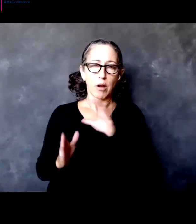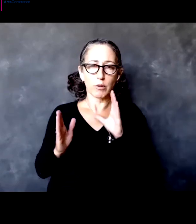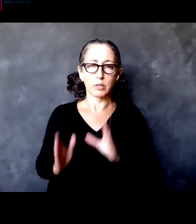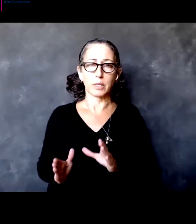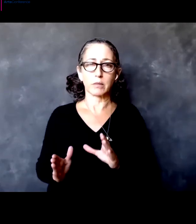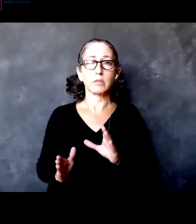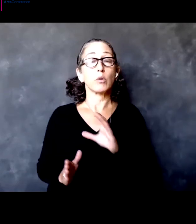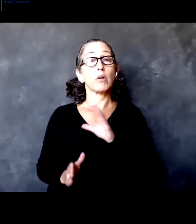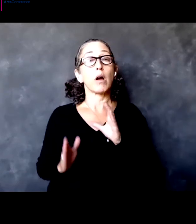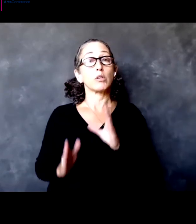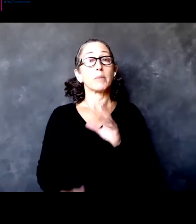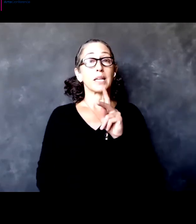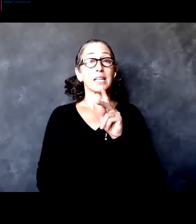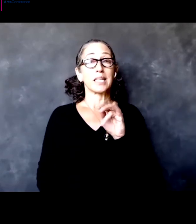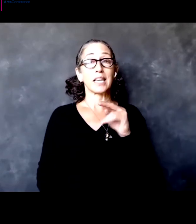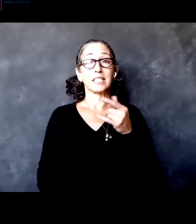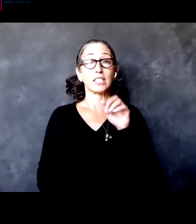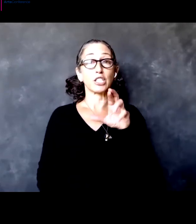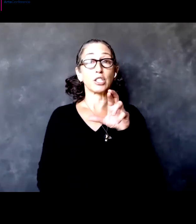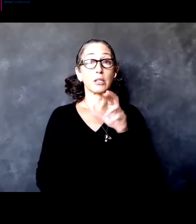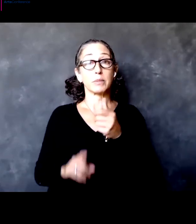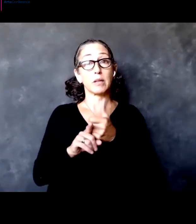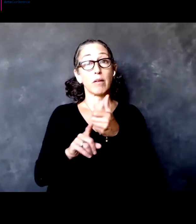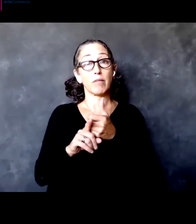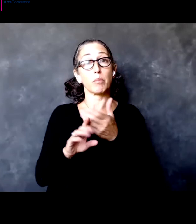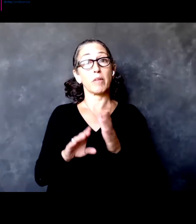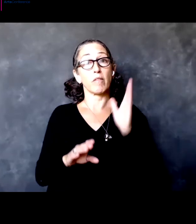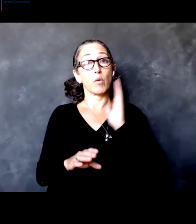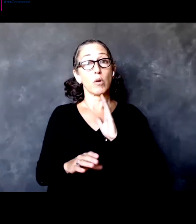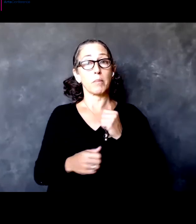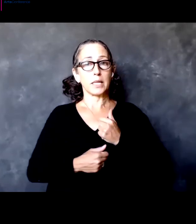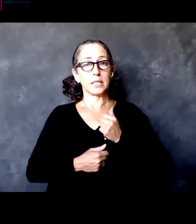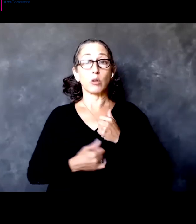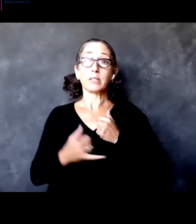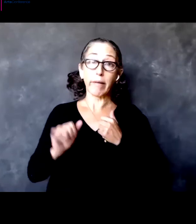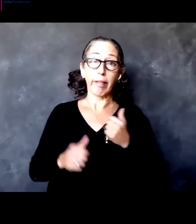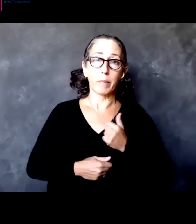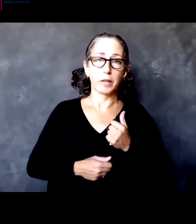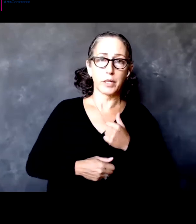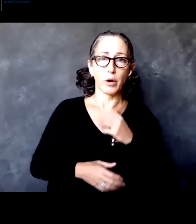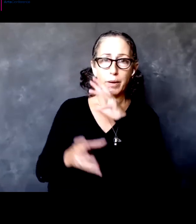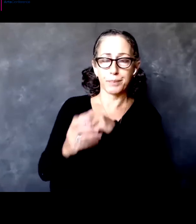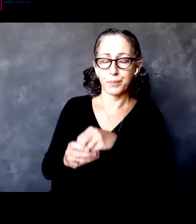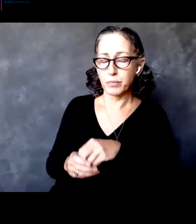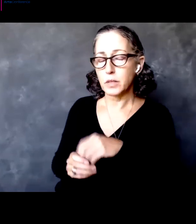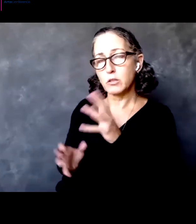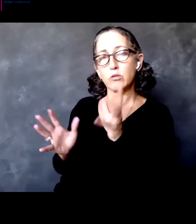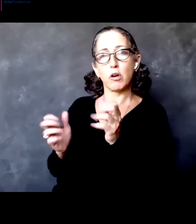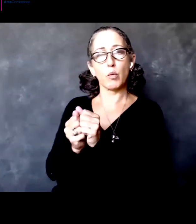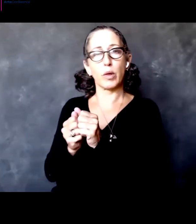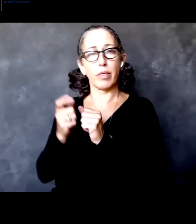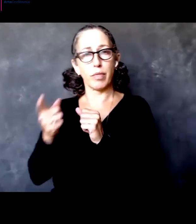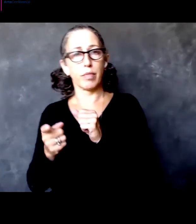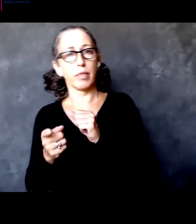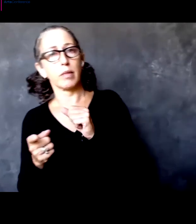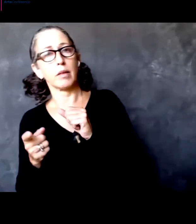Kinzinger used to be in the military, or still is in the military. And so when we talked to him on an Arts Advocacy Day,